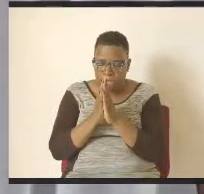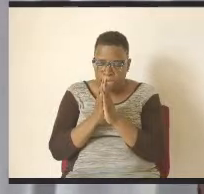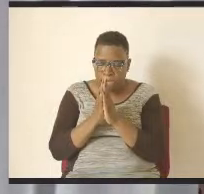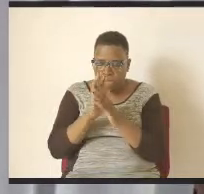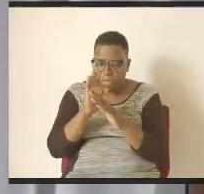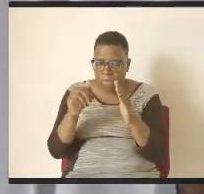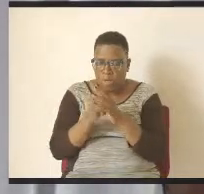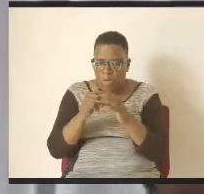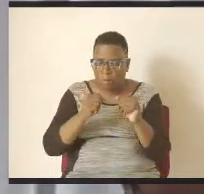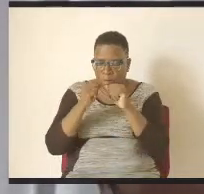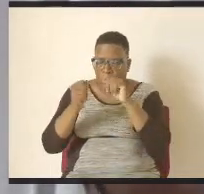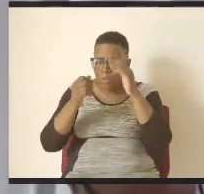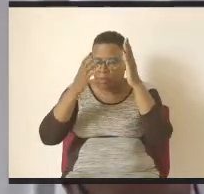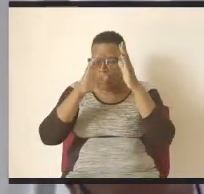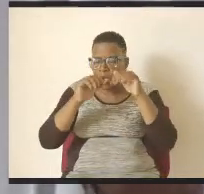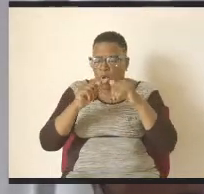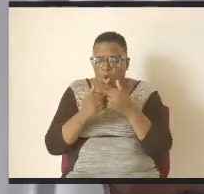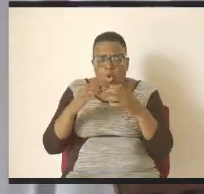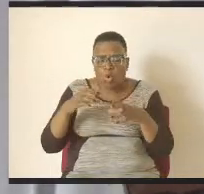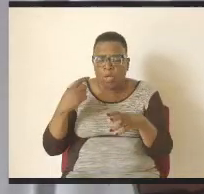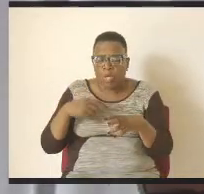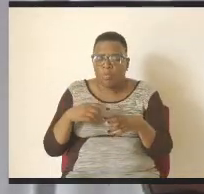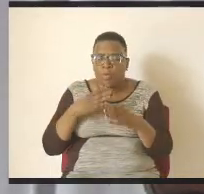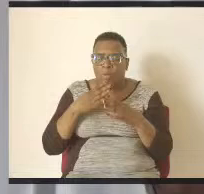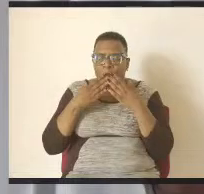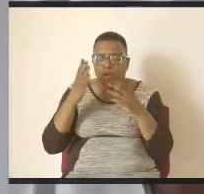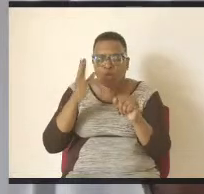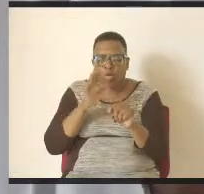Almighty God, how can we thank you enough